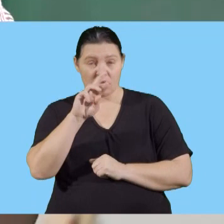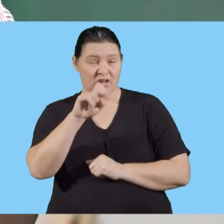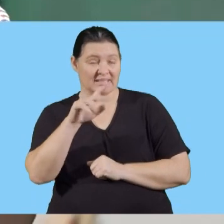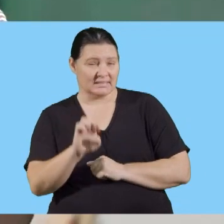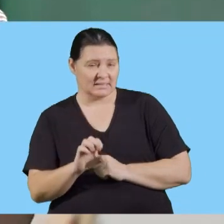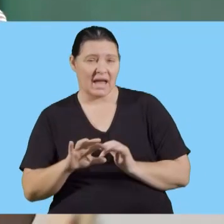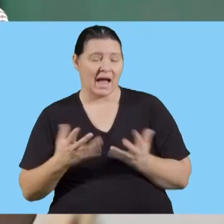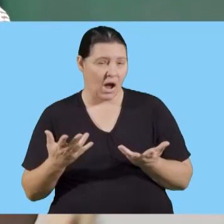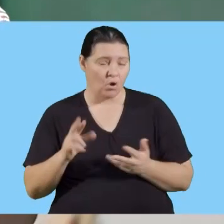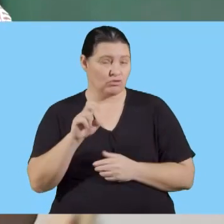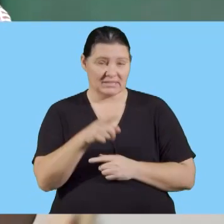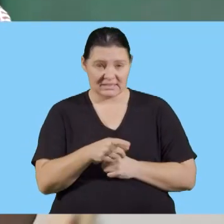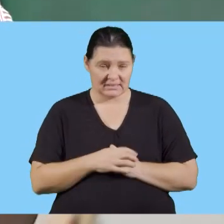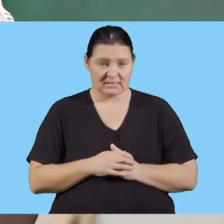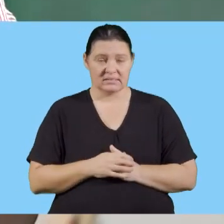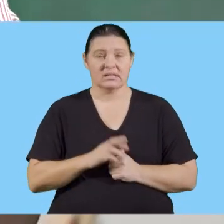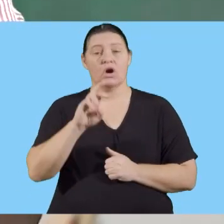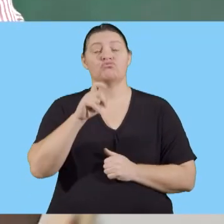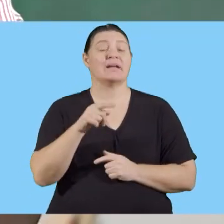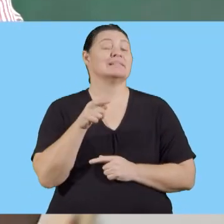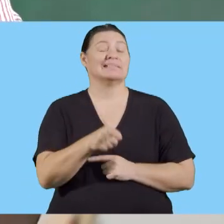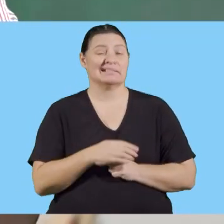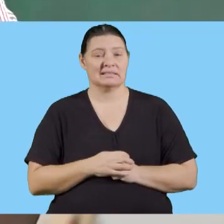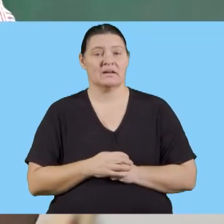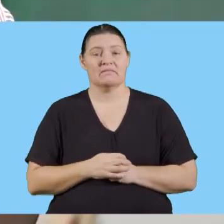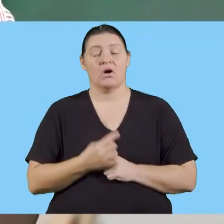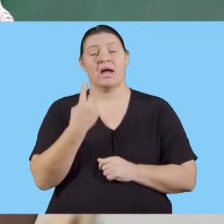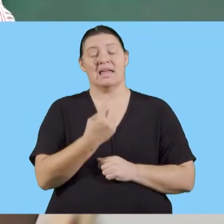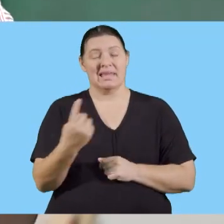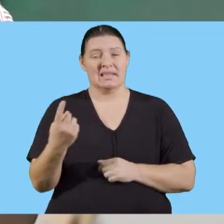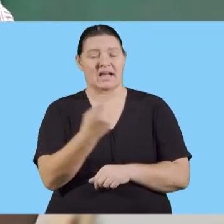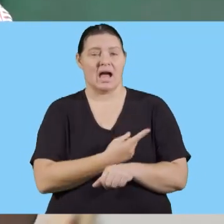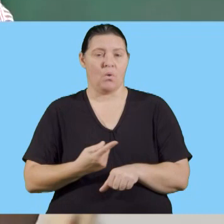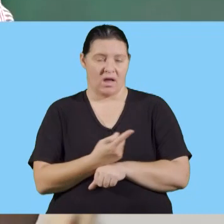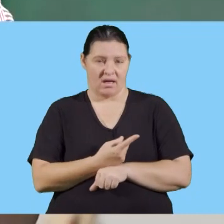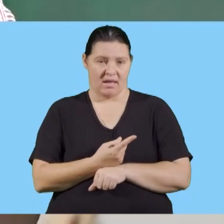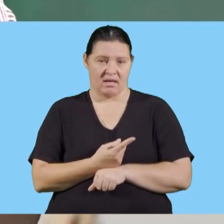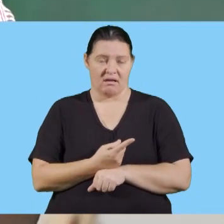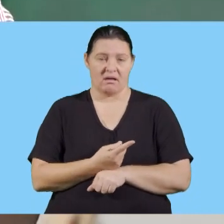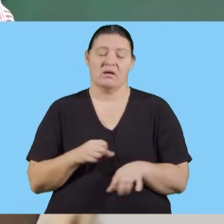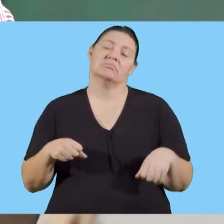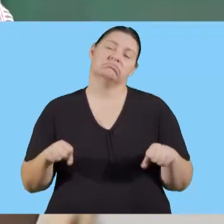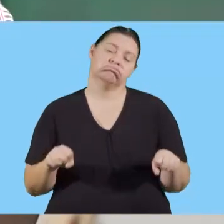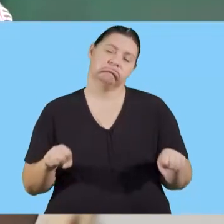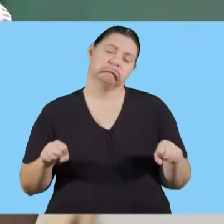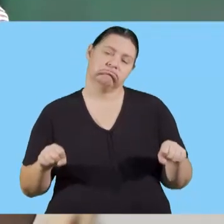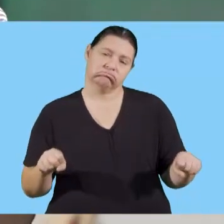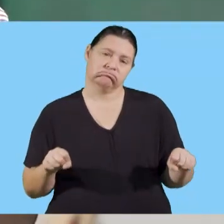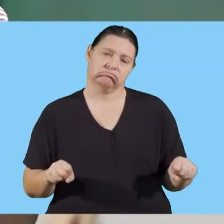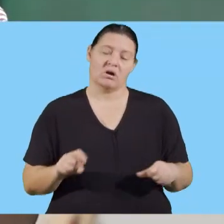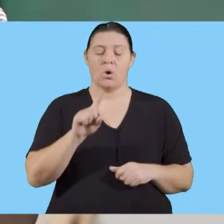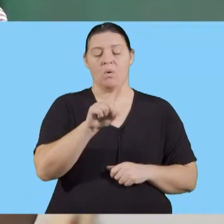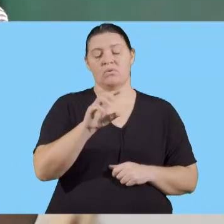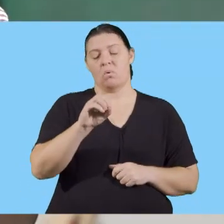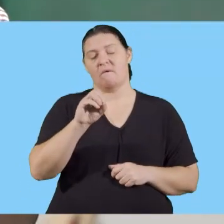rate and how we calculate the rate there? So the rate here means that for every hour, our motorbike was traveling